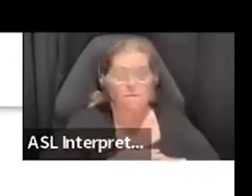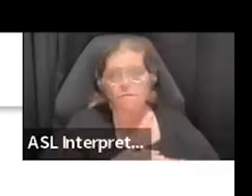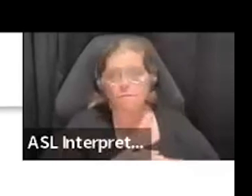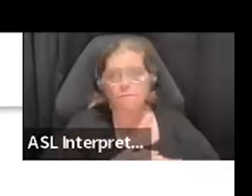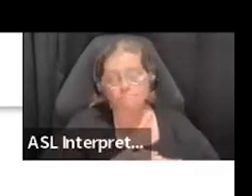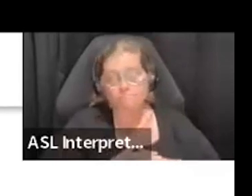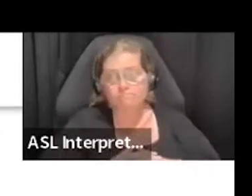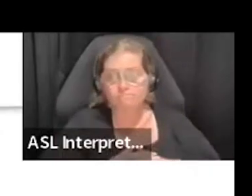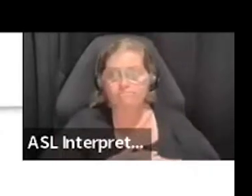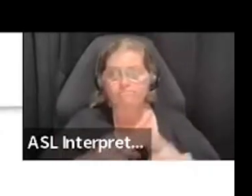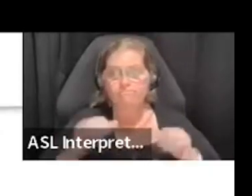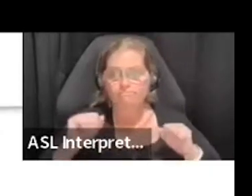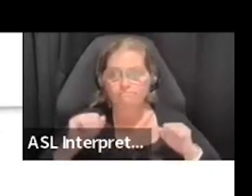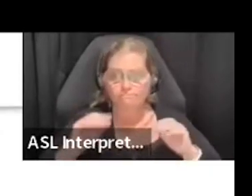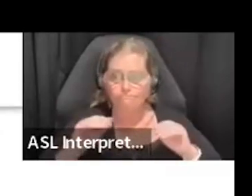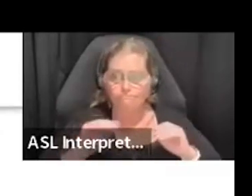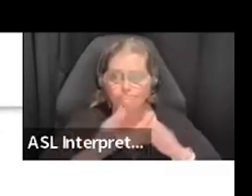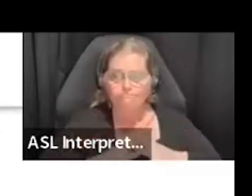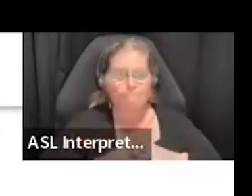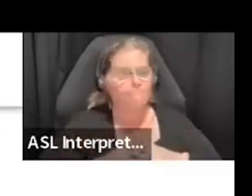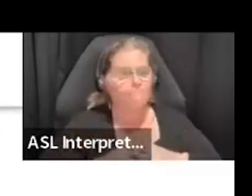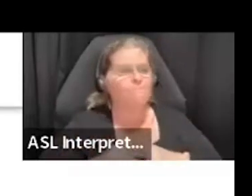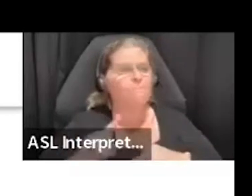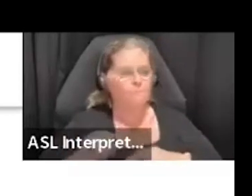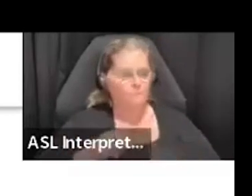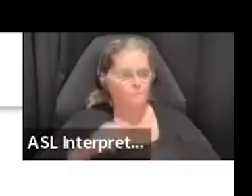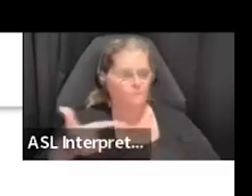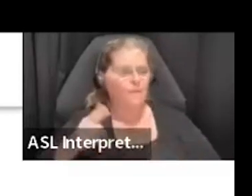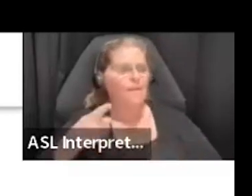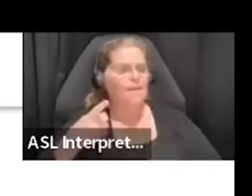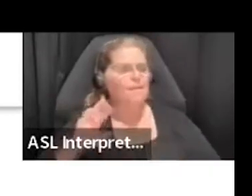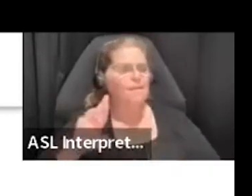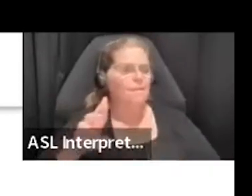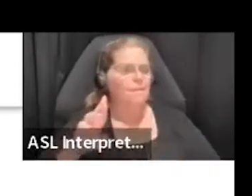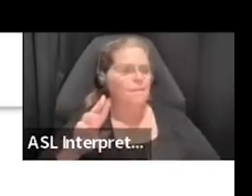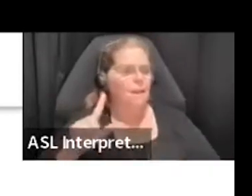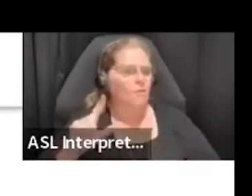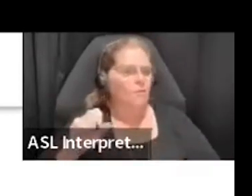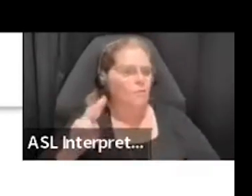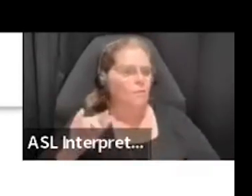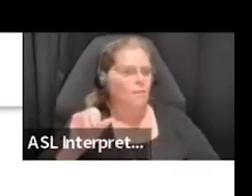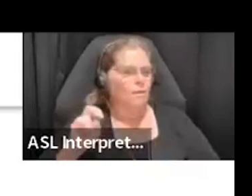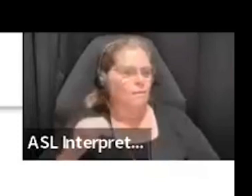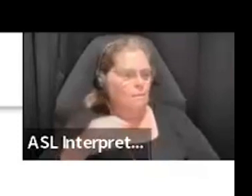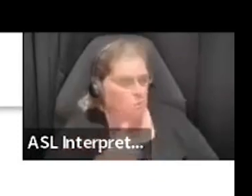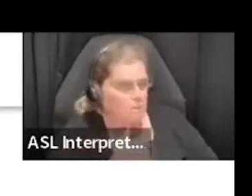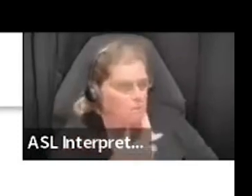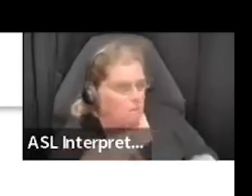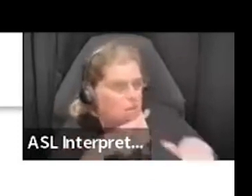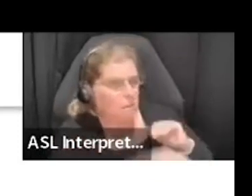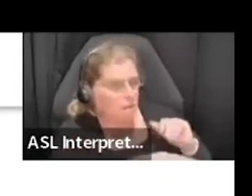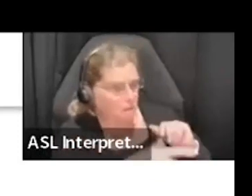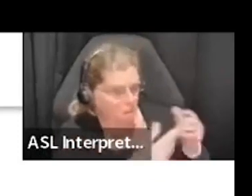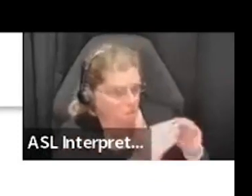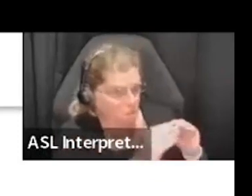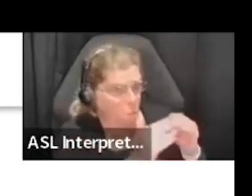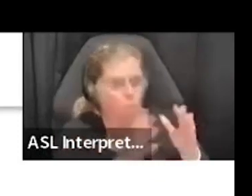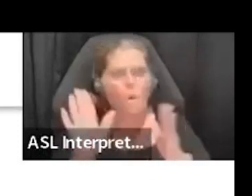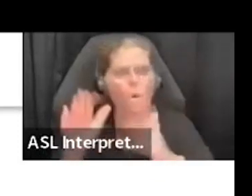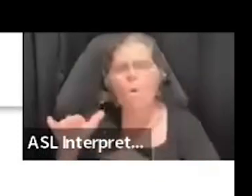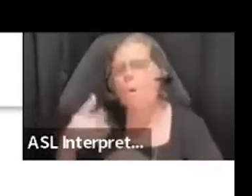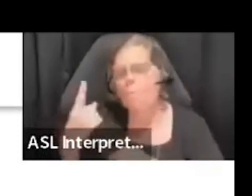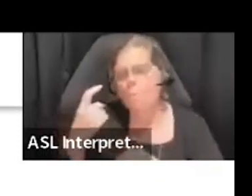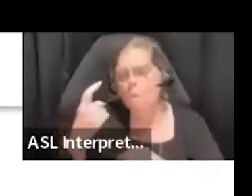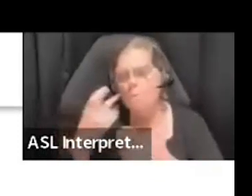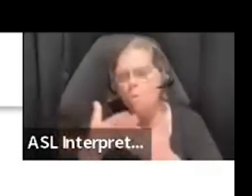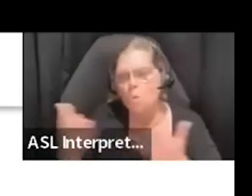So. Great. Thank you, Beth. Did you have more? I didn't mean to cut you off. No, the only other thing I wanted to say that